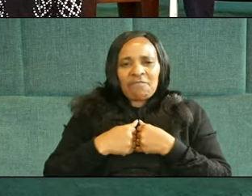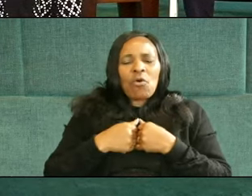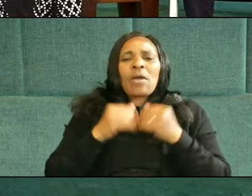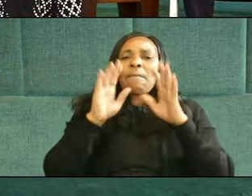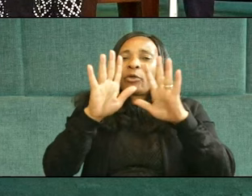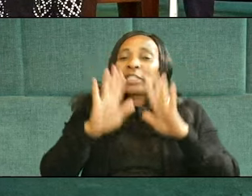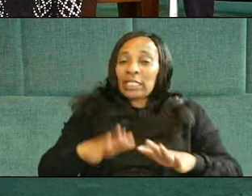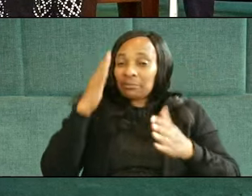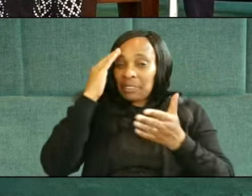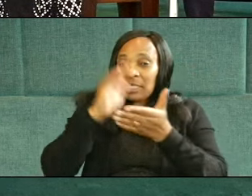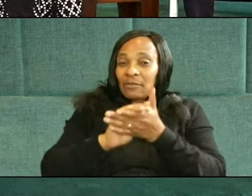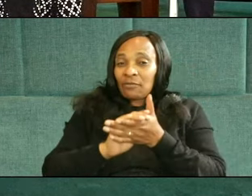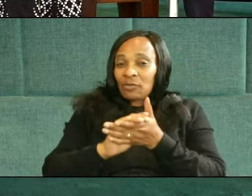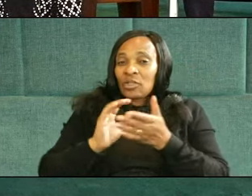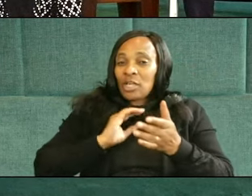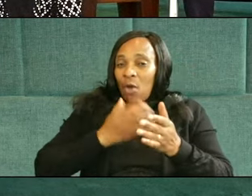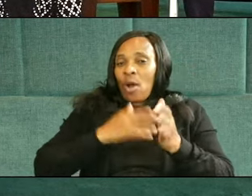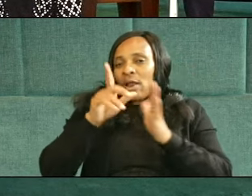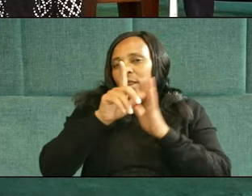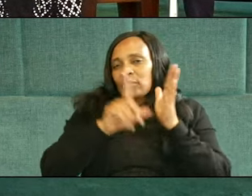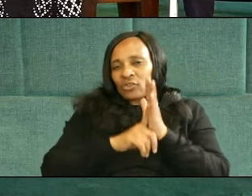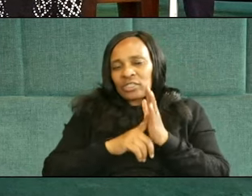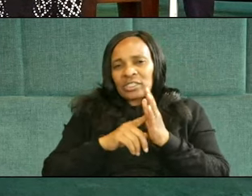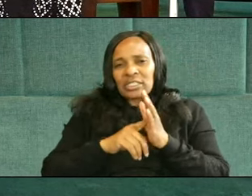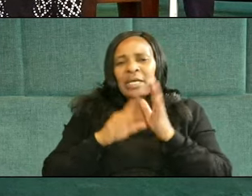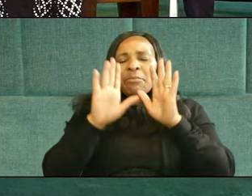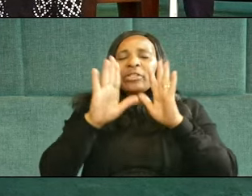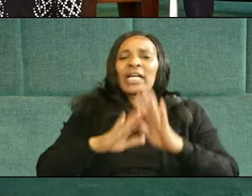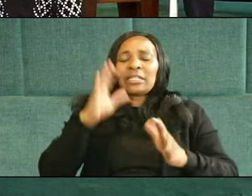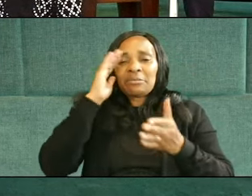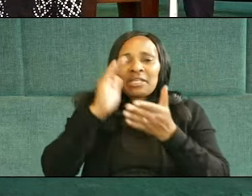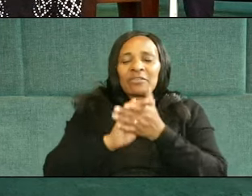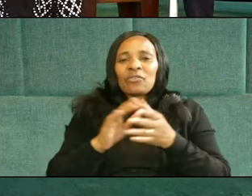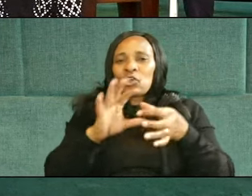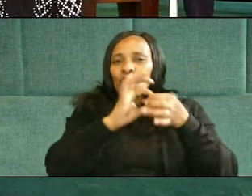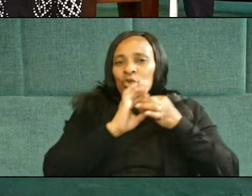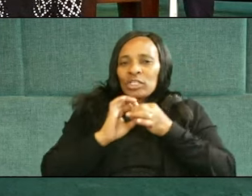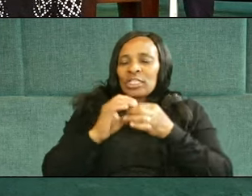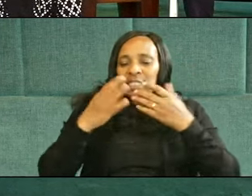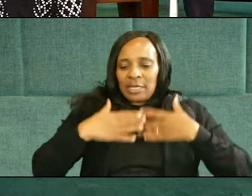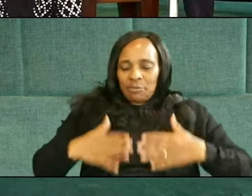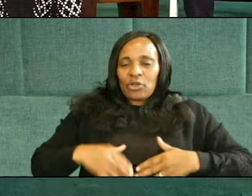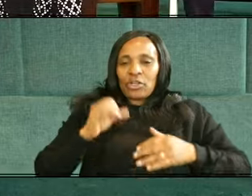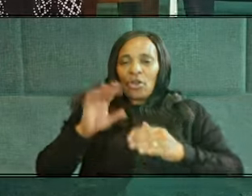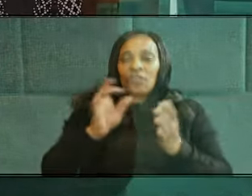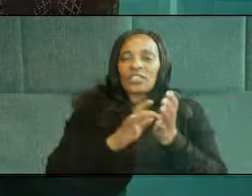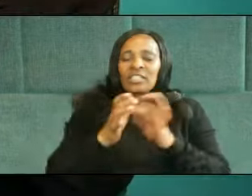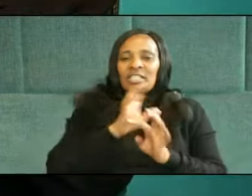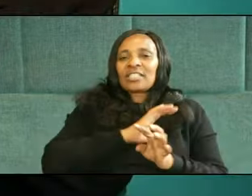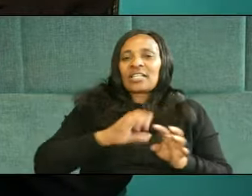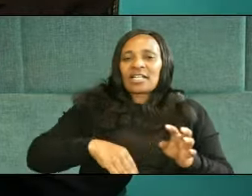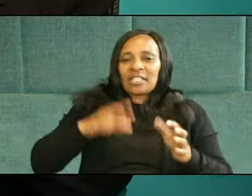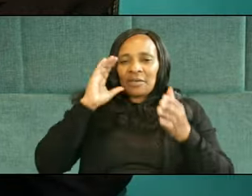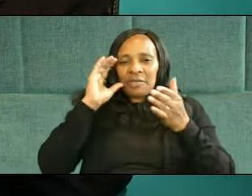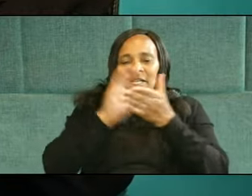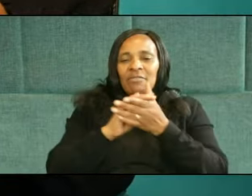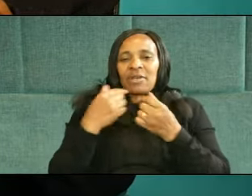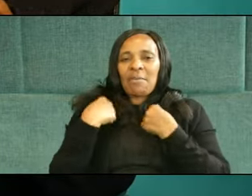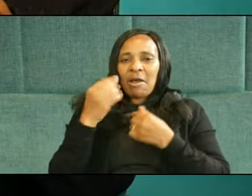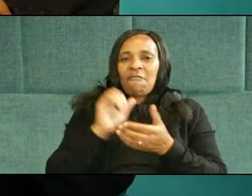lesson. And our fundamental belief for this lesson 9 is unity in the body of Christ. That's belief number